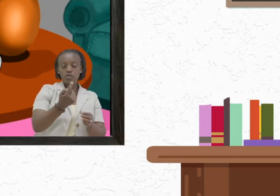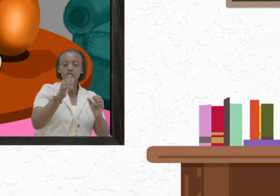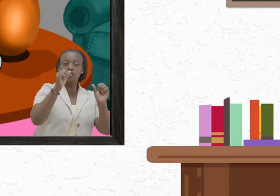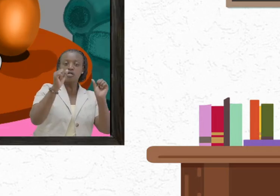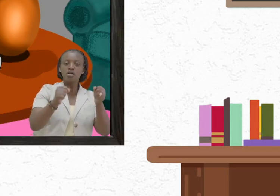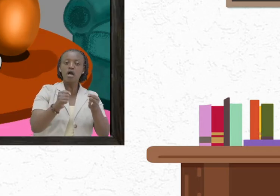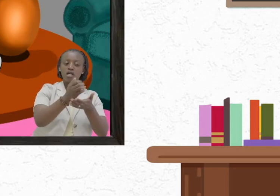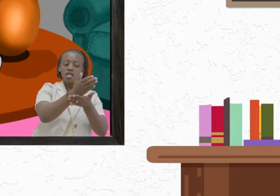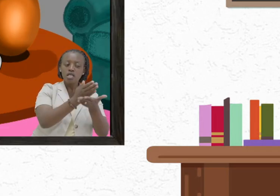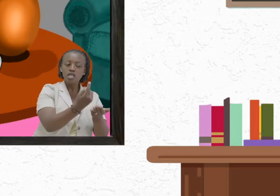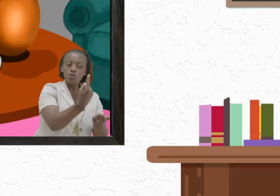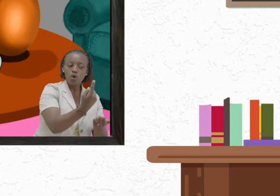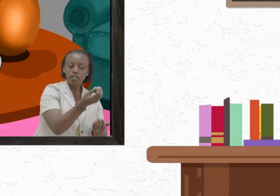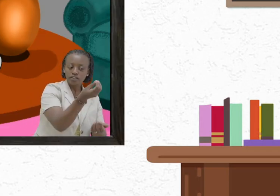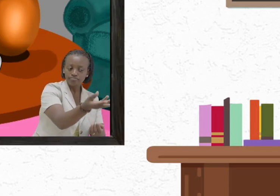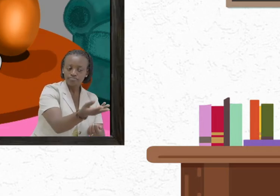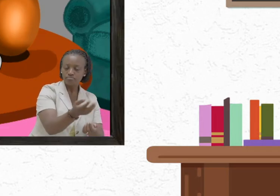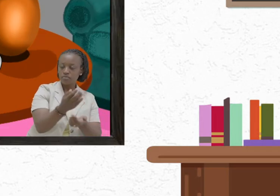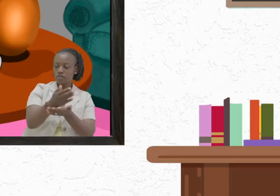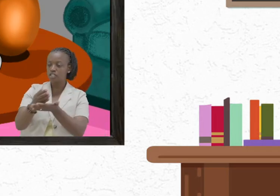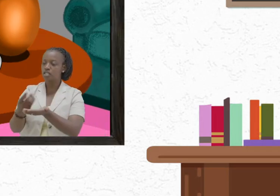half.